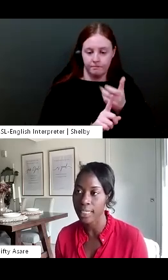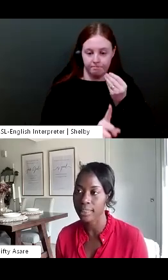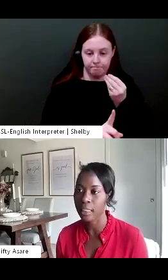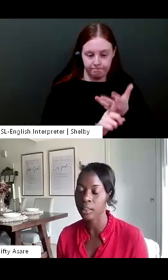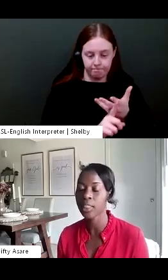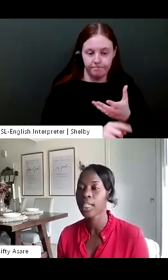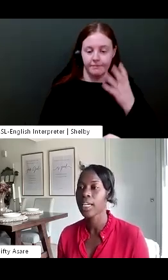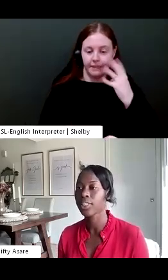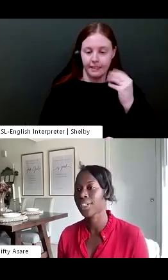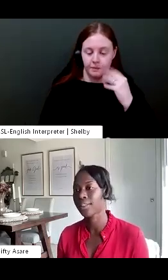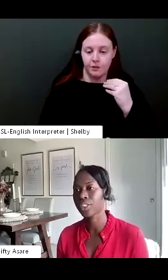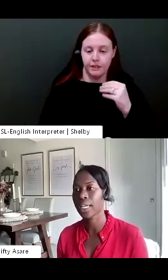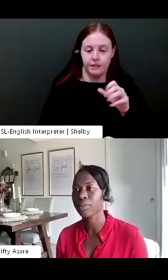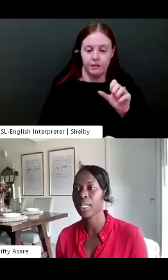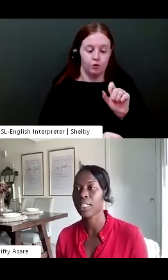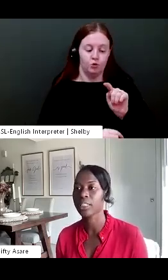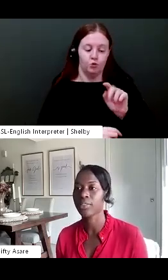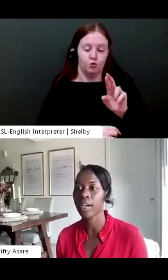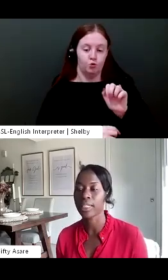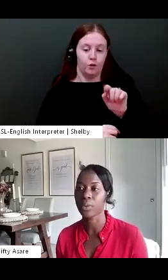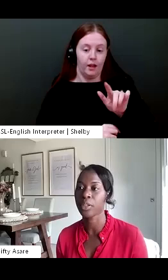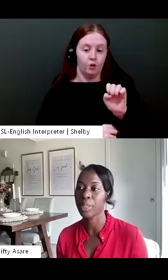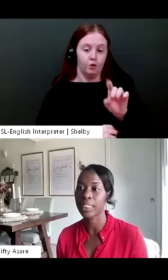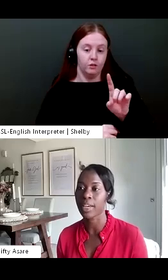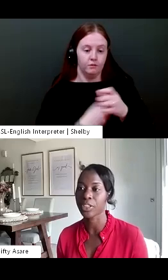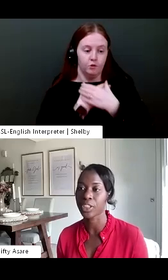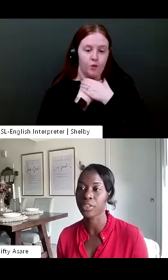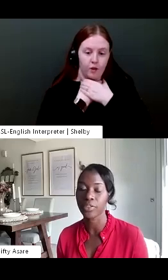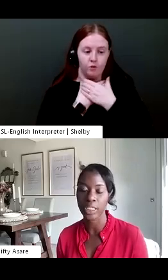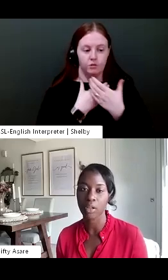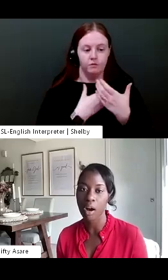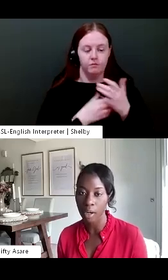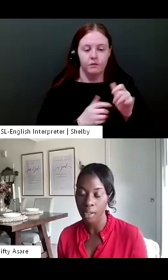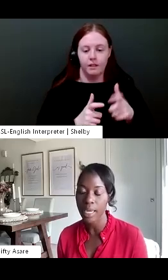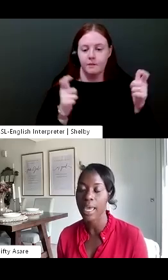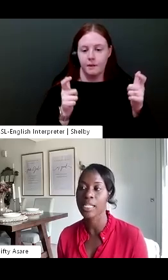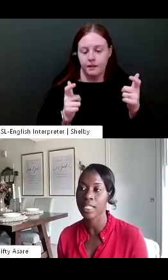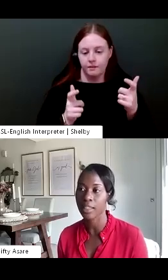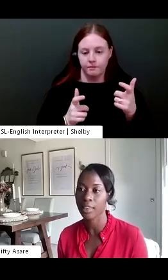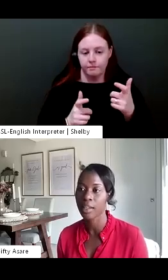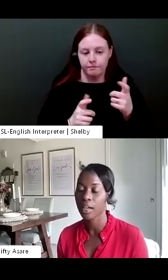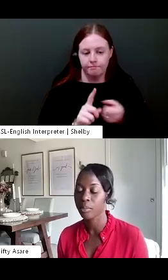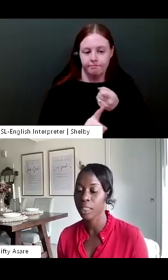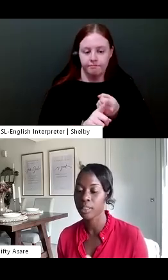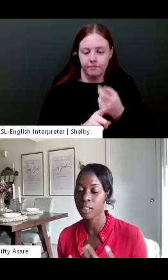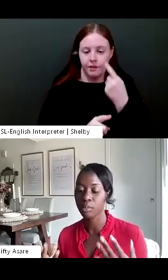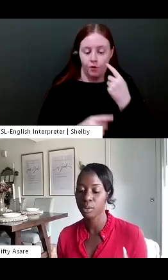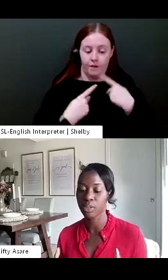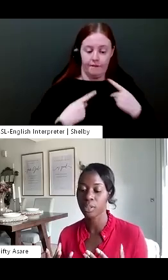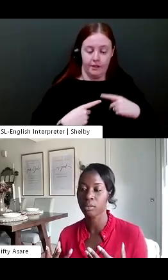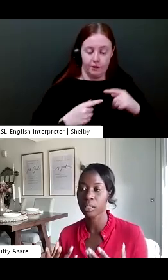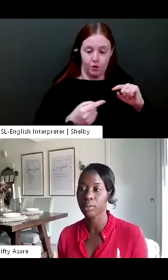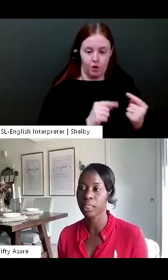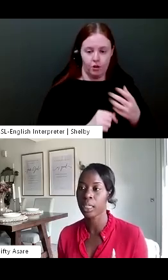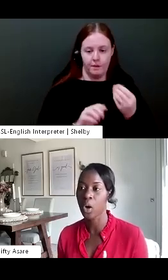in the last year. And strangulation has been identified as one of the biggest factors for physical harm and death, because the